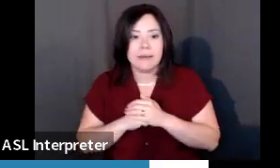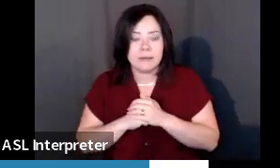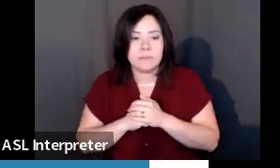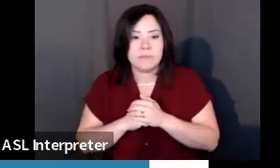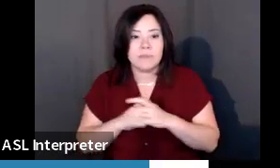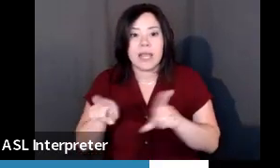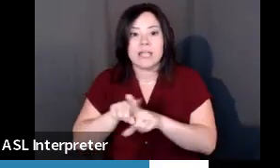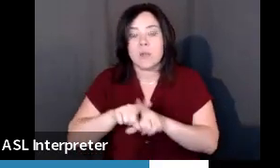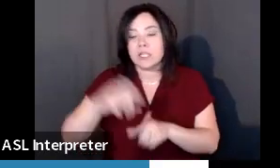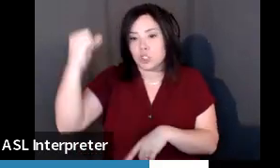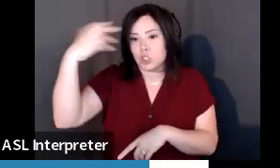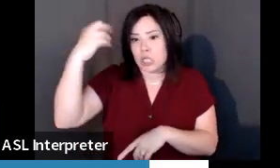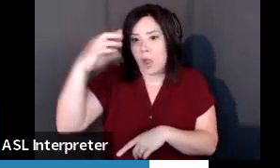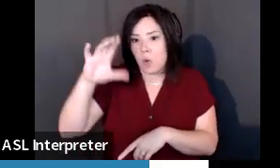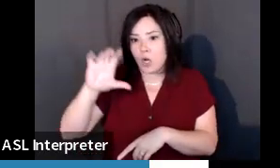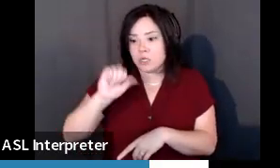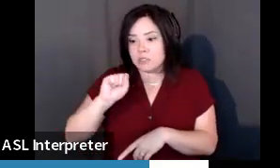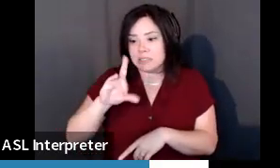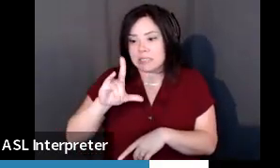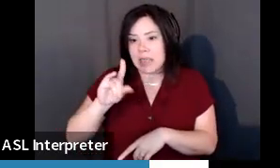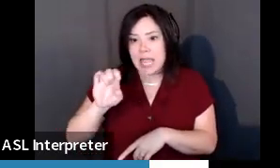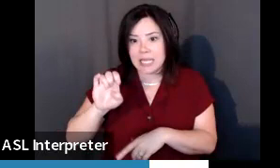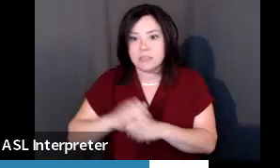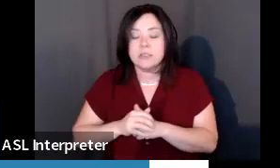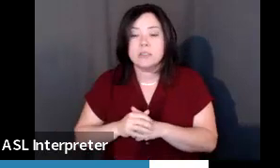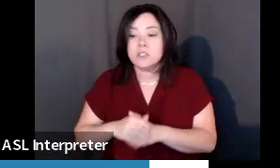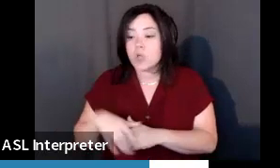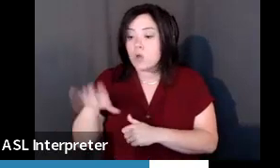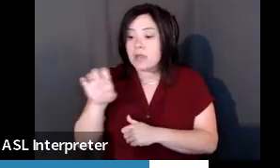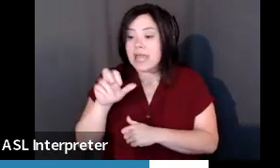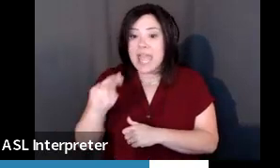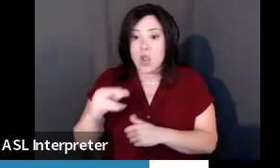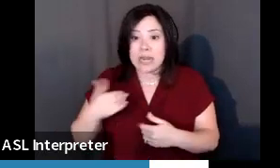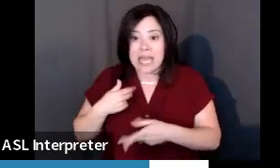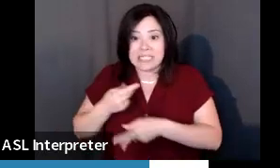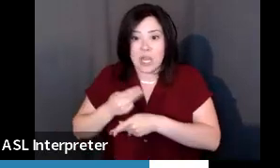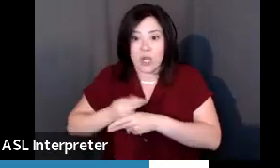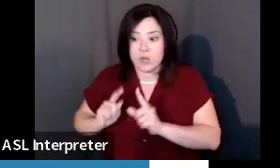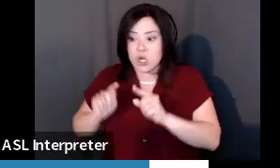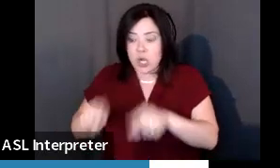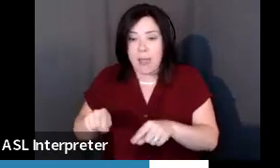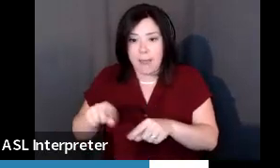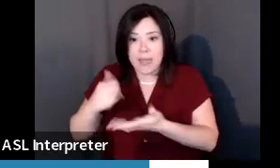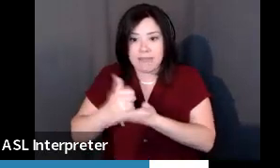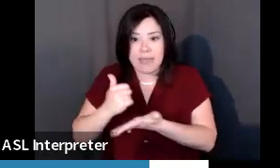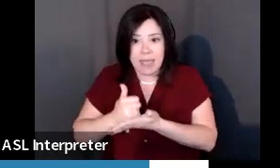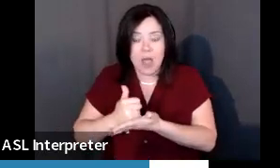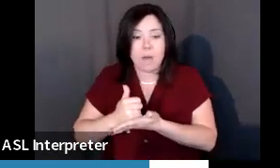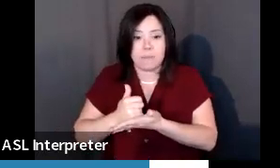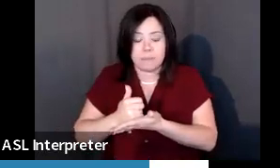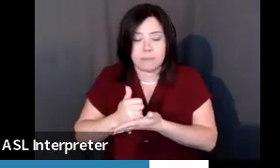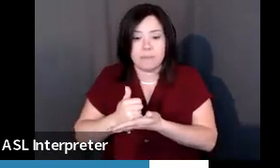shower slides. So when Erin has her caregivers come over and they are helping transition